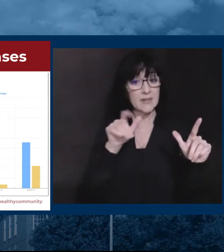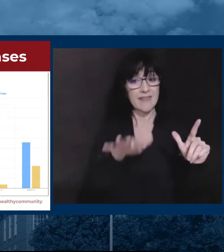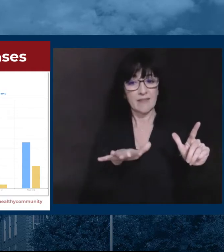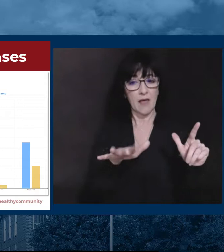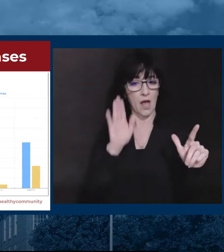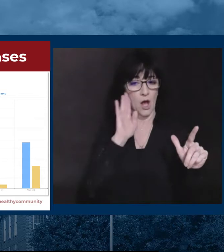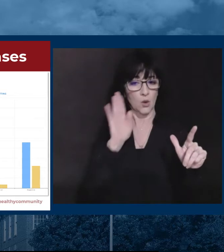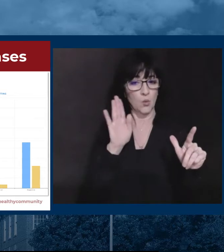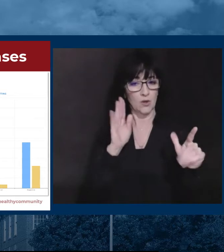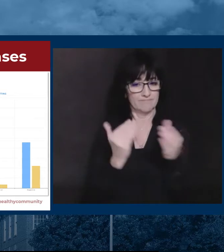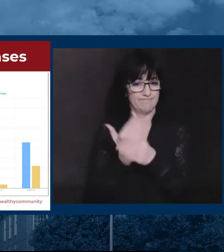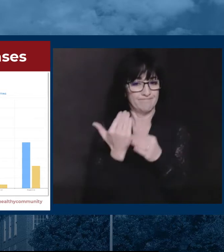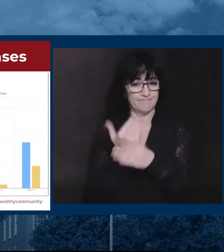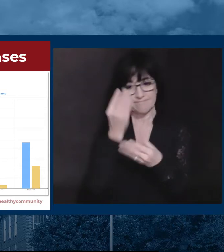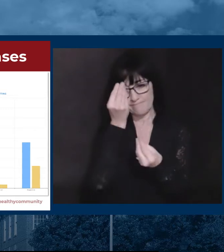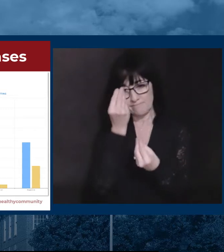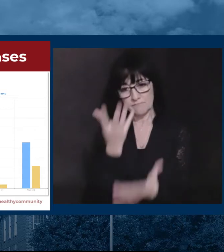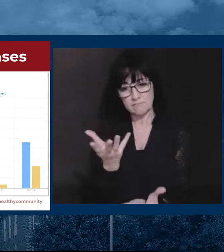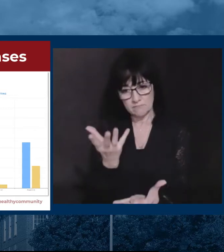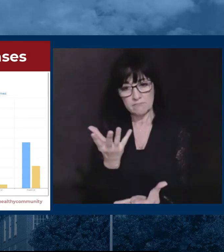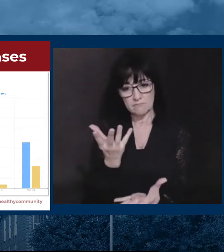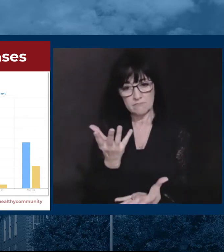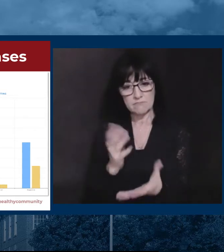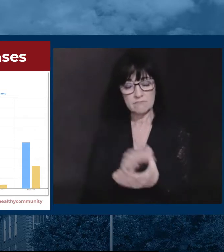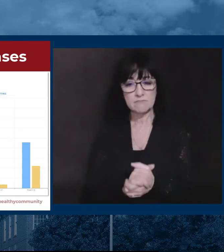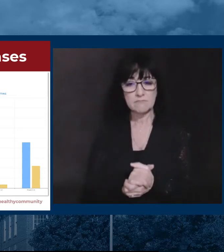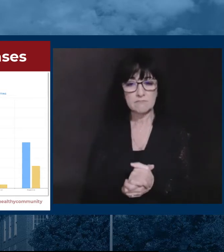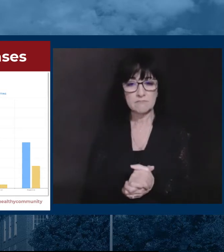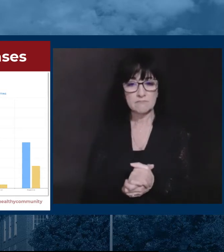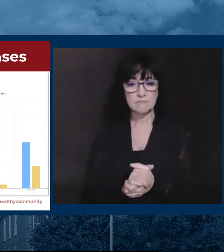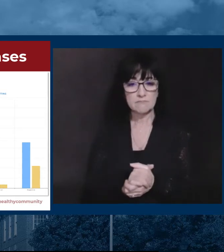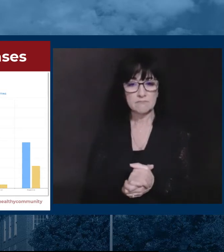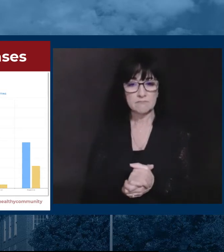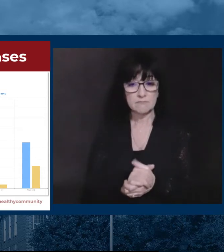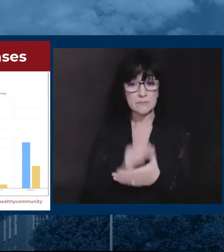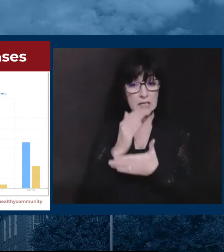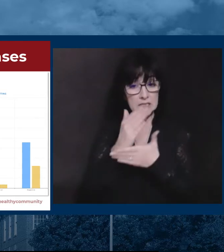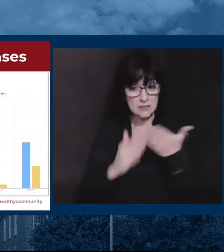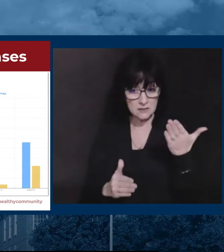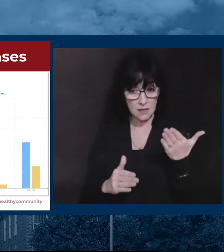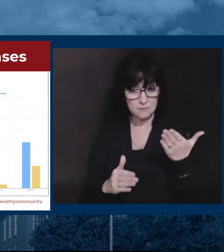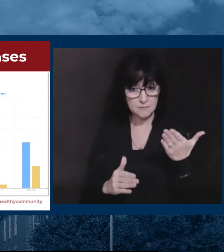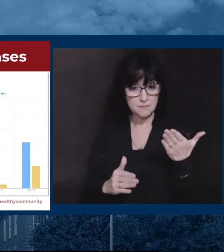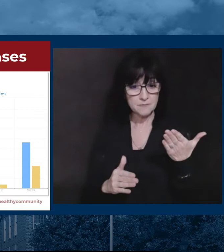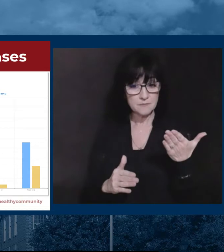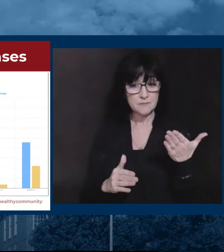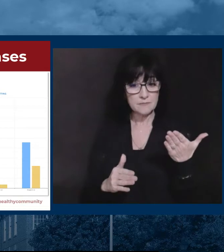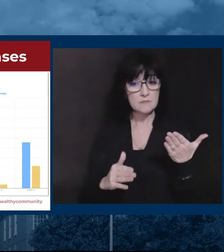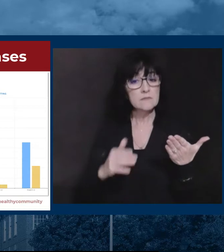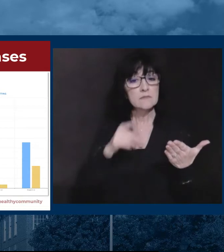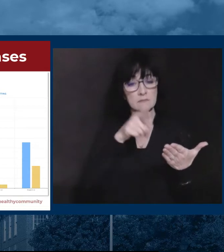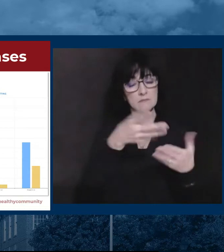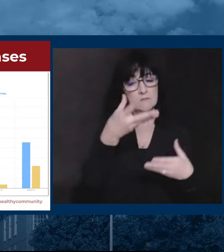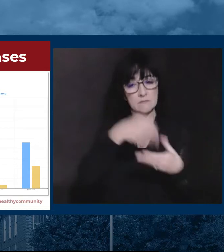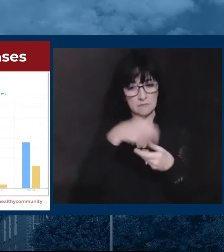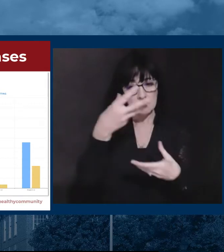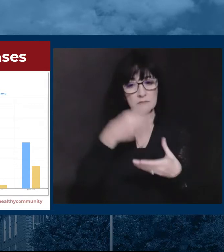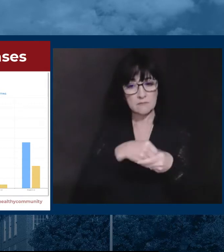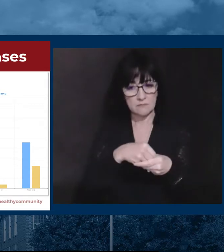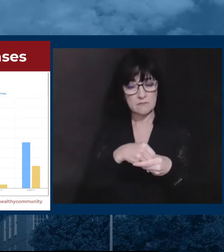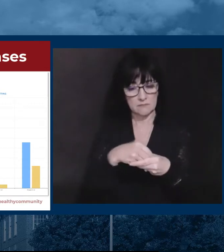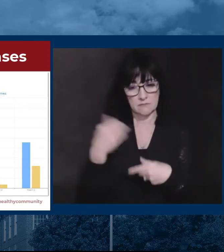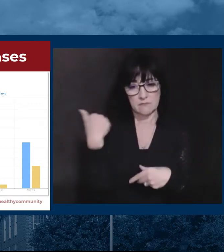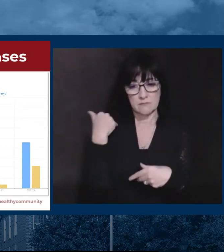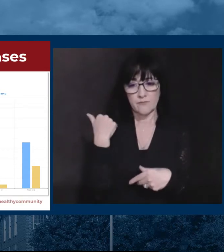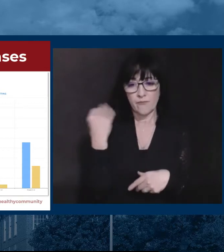information. Some of this is information that we've been providing Friday in our press releases, and we've been hearing from the